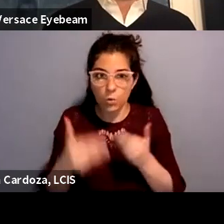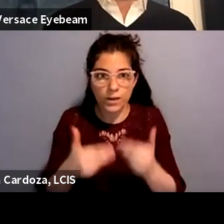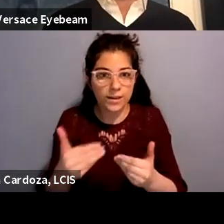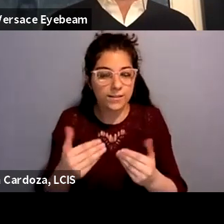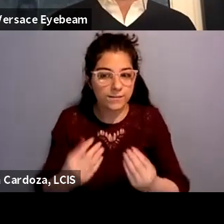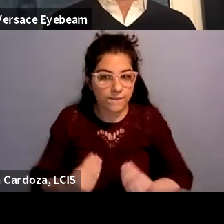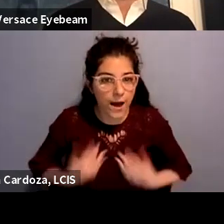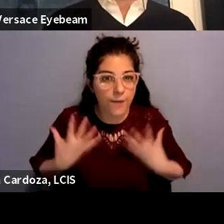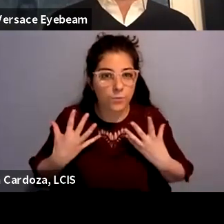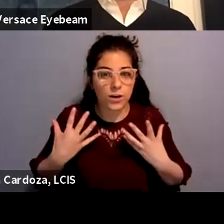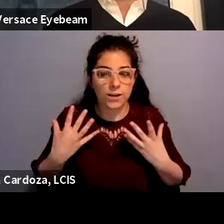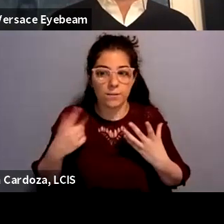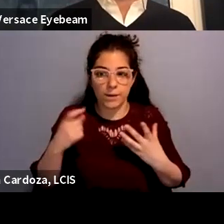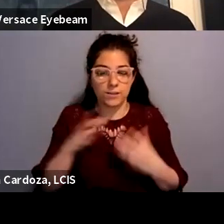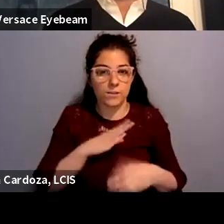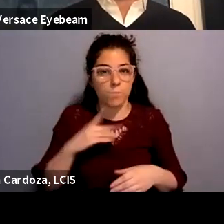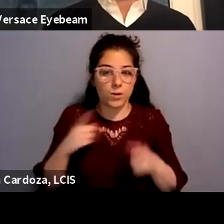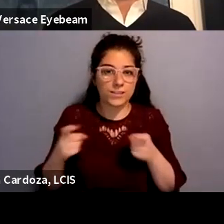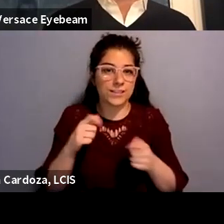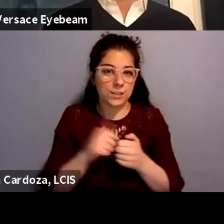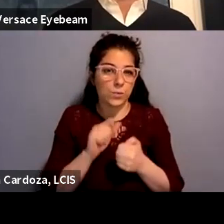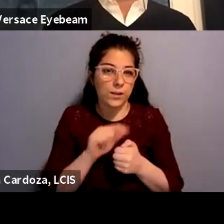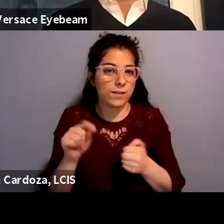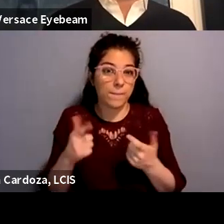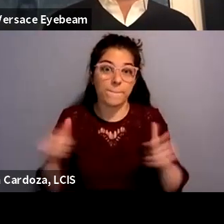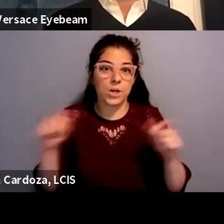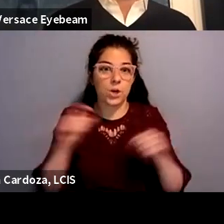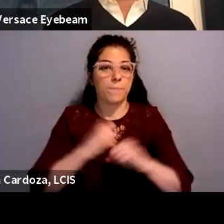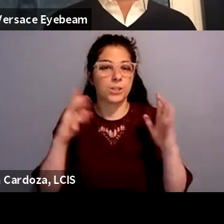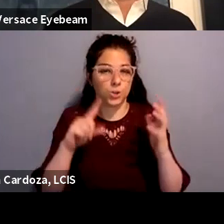vibrant, because the board is really dealing with the bigger picture